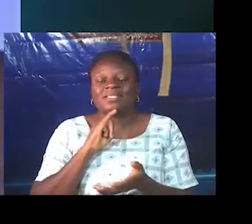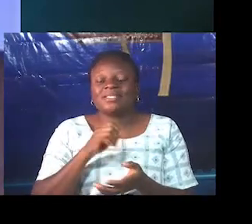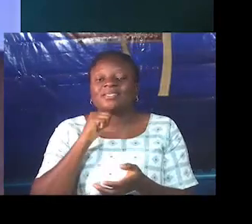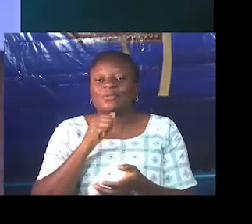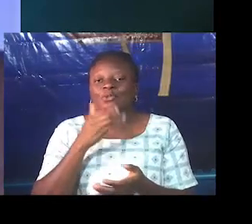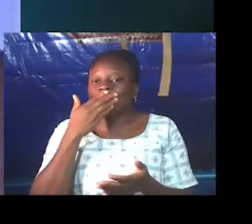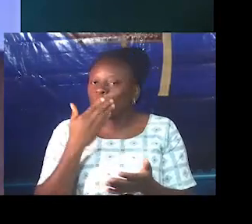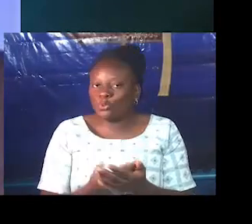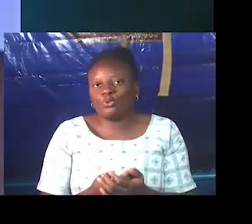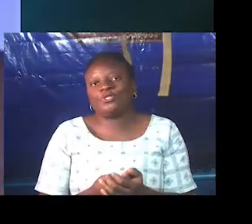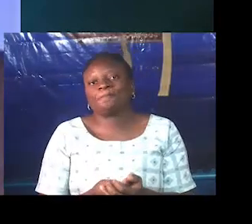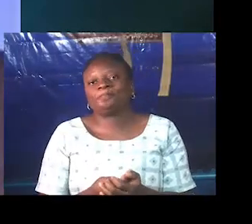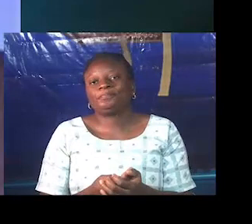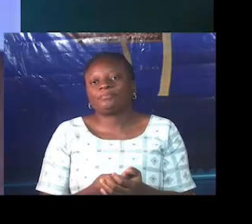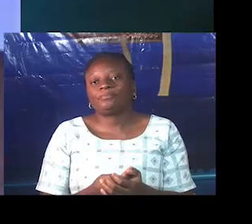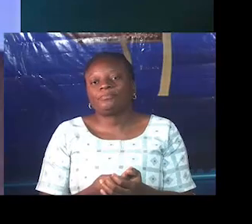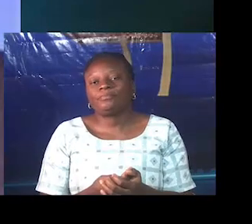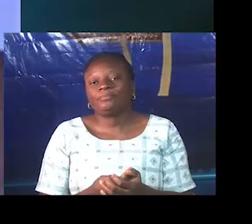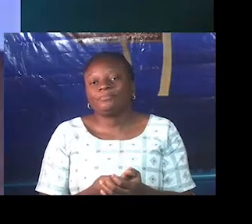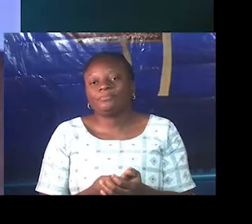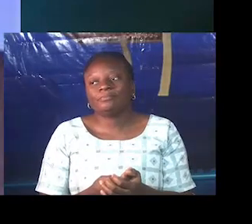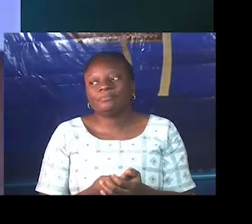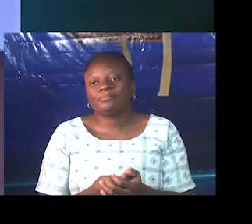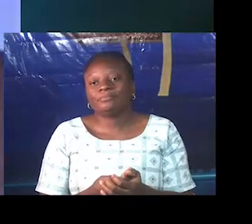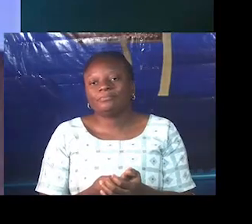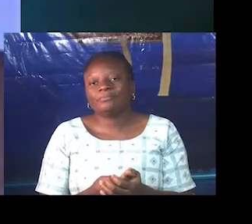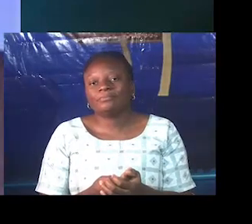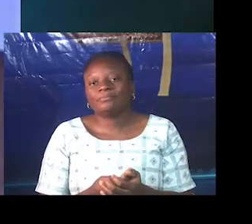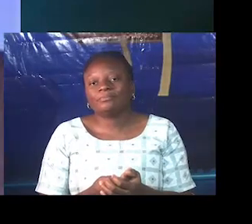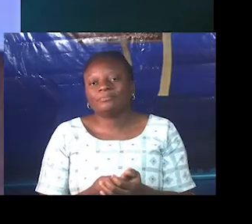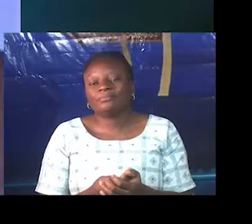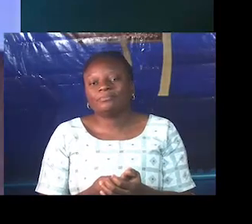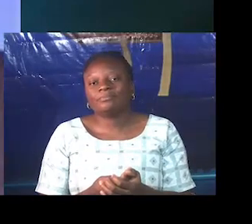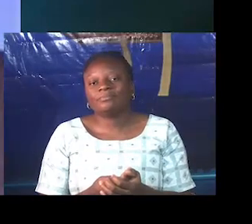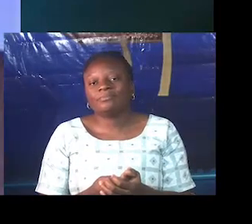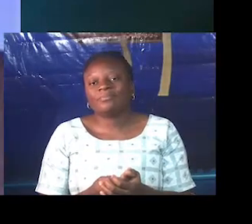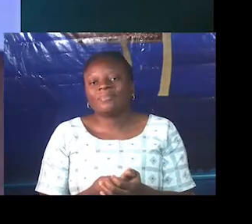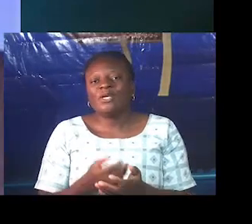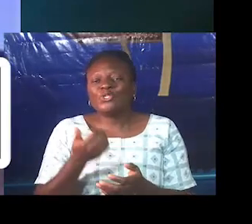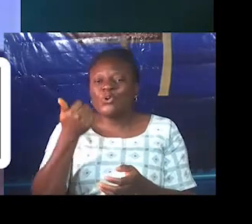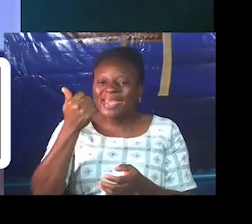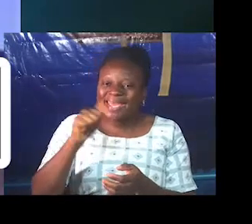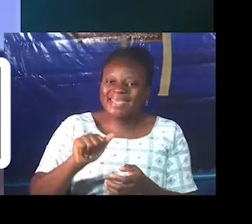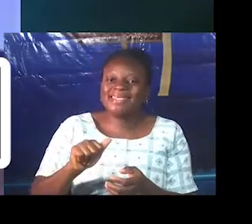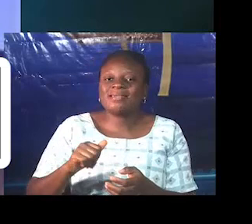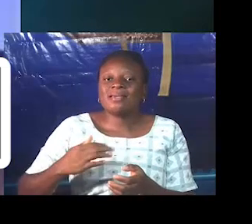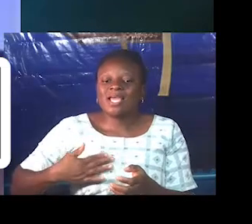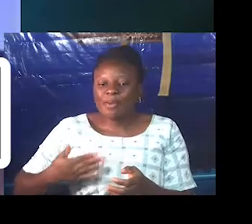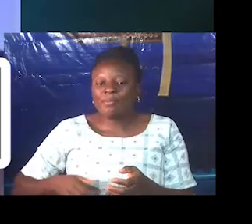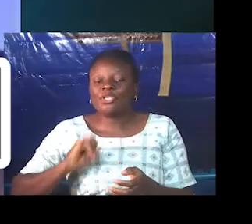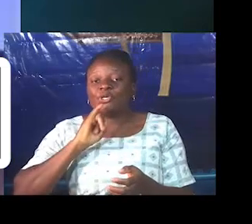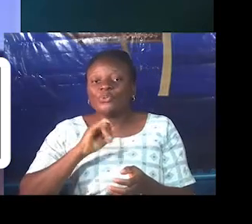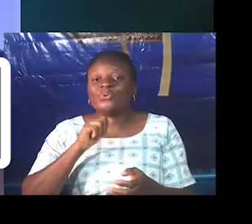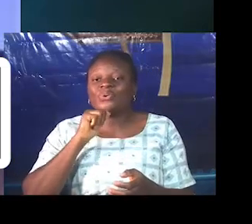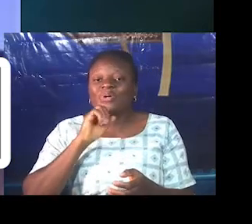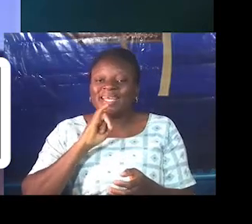need to even contemplate it at all. So, do you see the people that are not married at all? You don't even need to